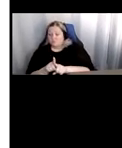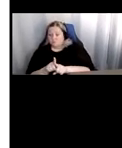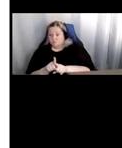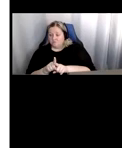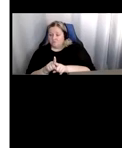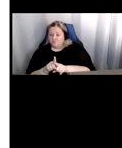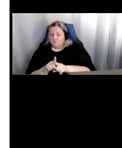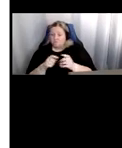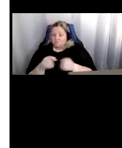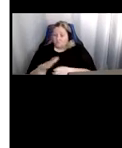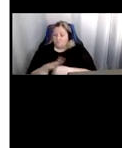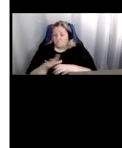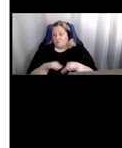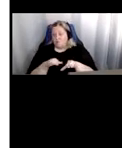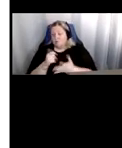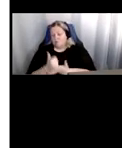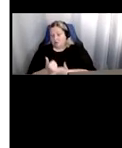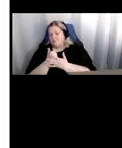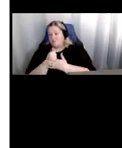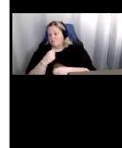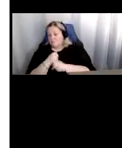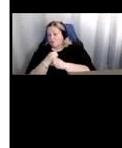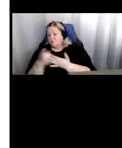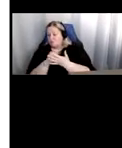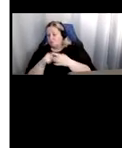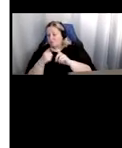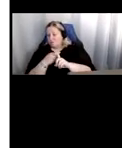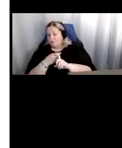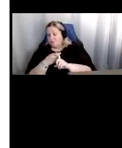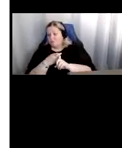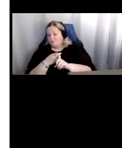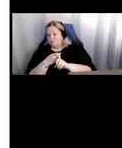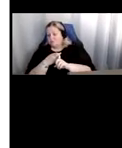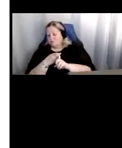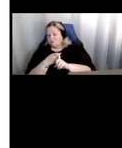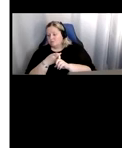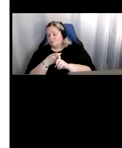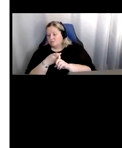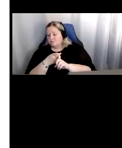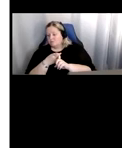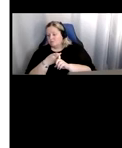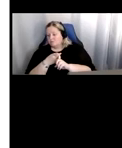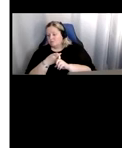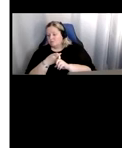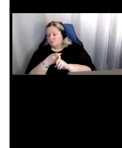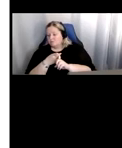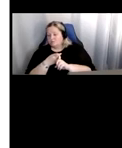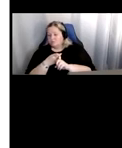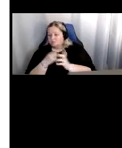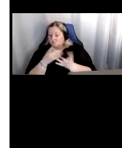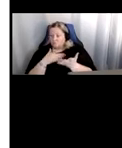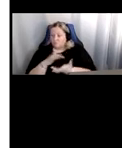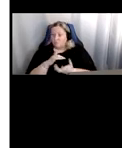activities that could help them meet new friends or at least be stimulating them cognitively.